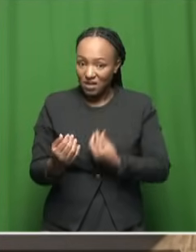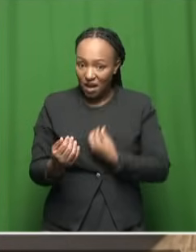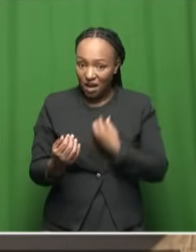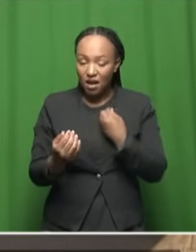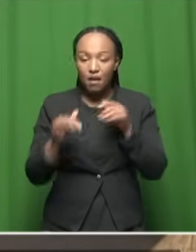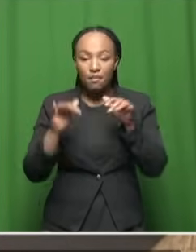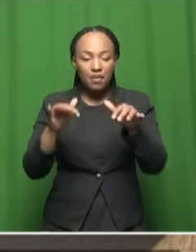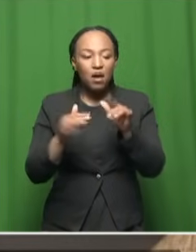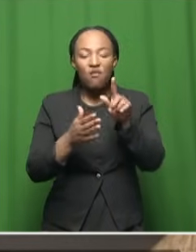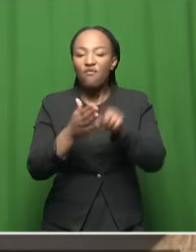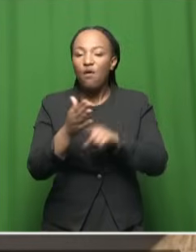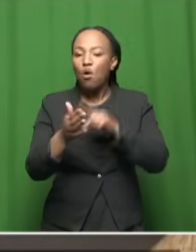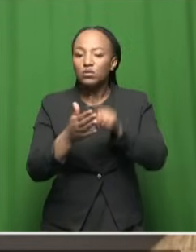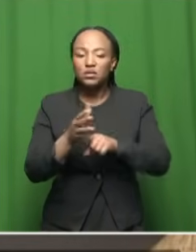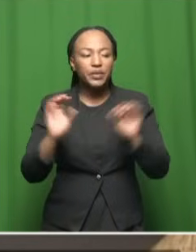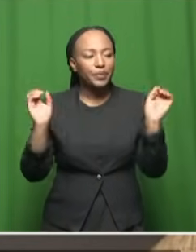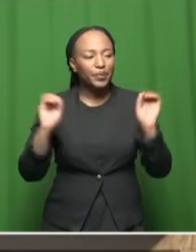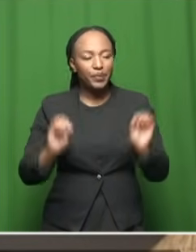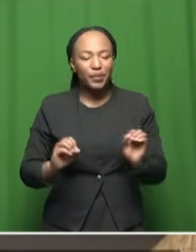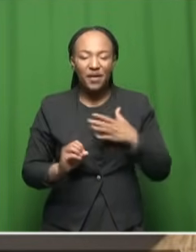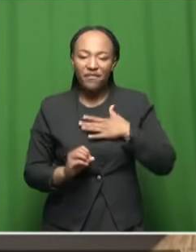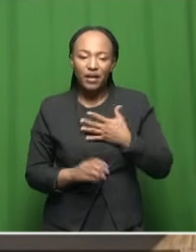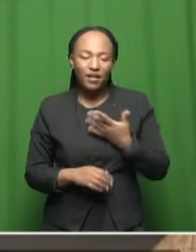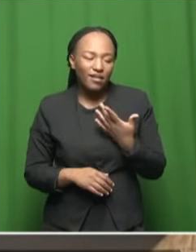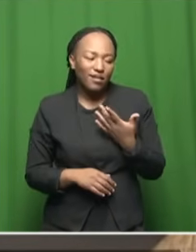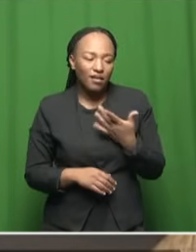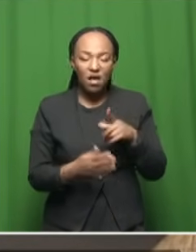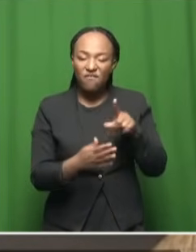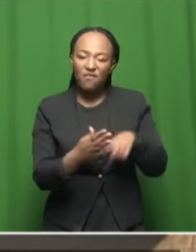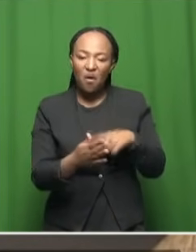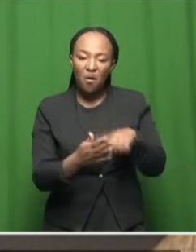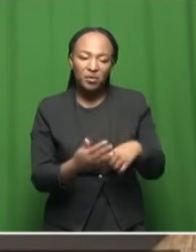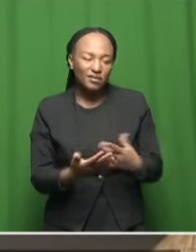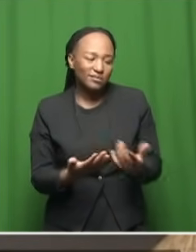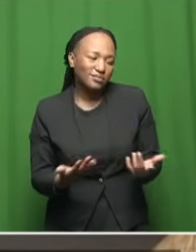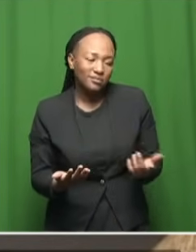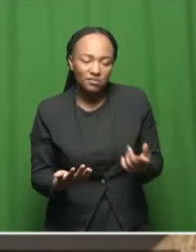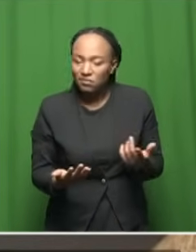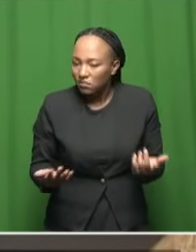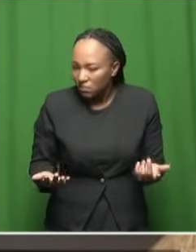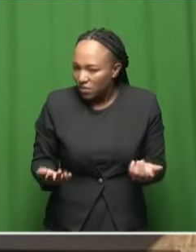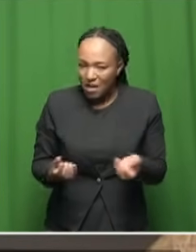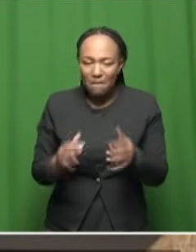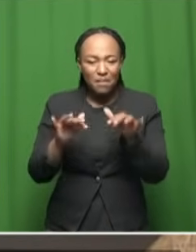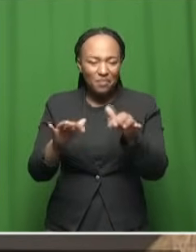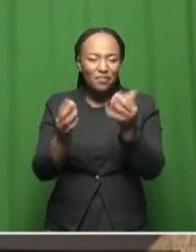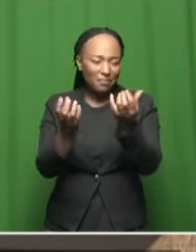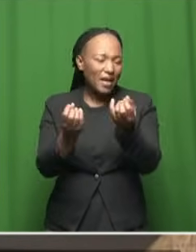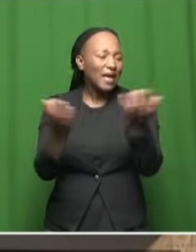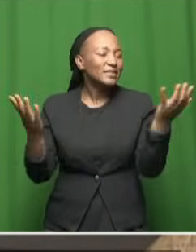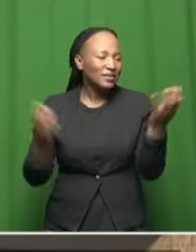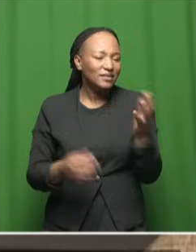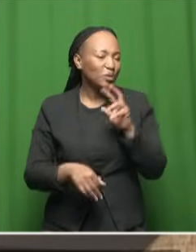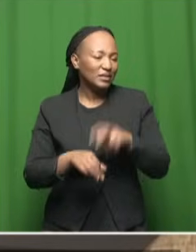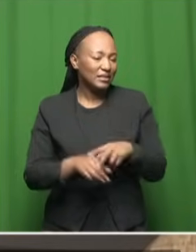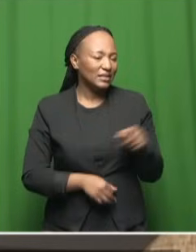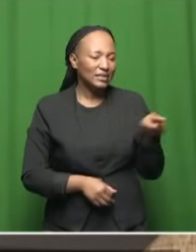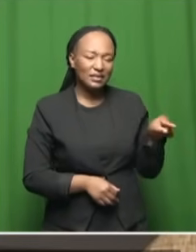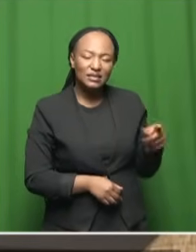not vote is because they feel that their vote will not count, given that there's so many people are voting, and saying that